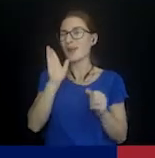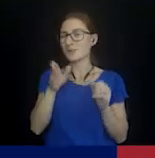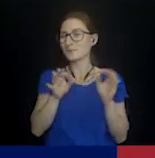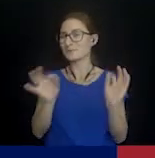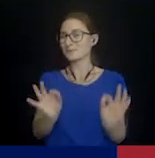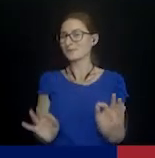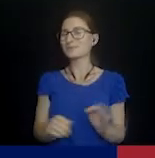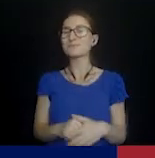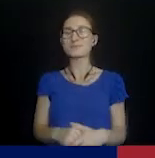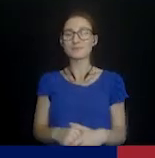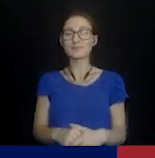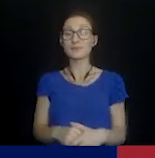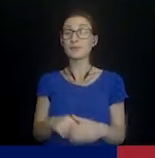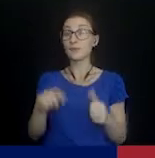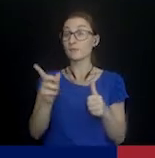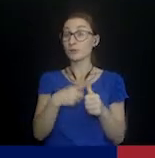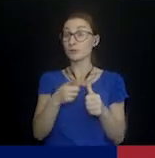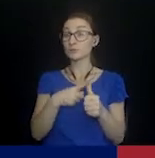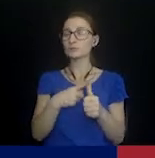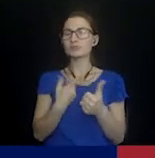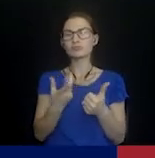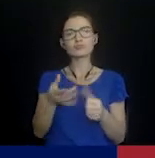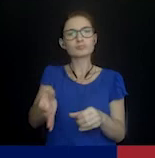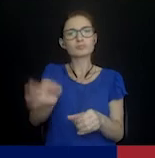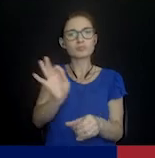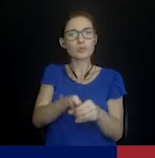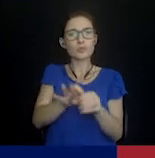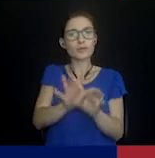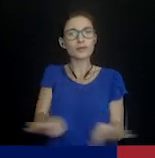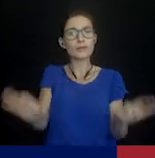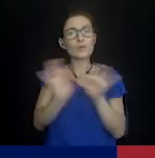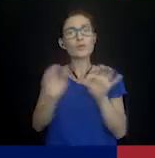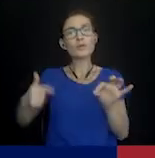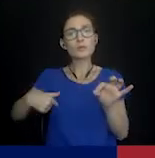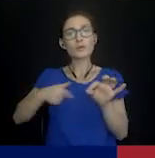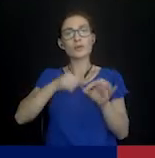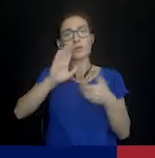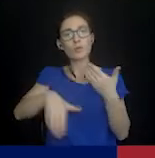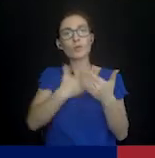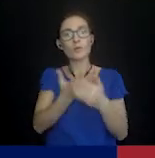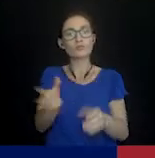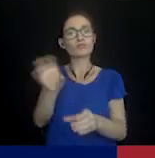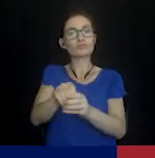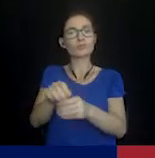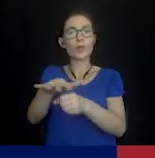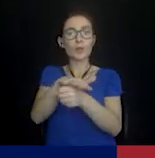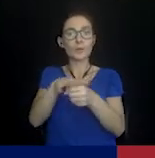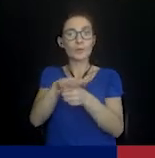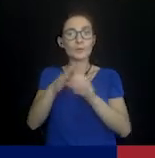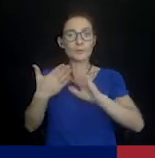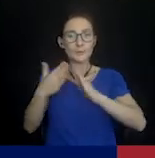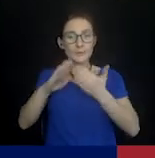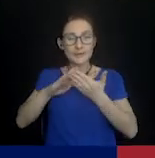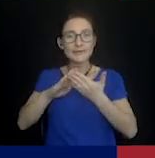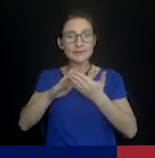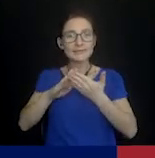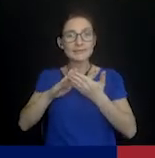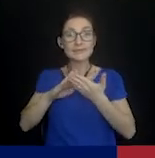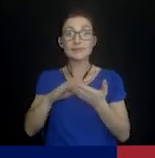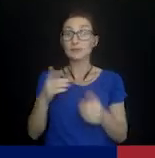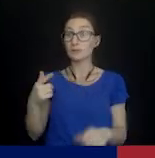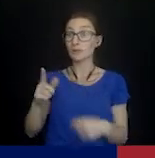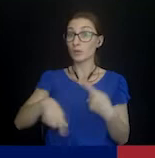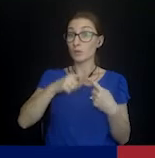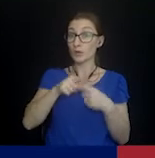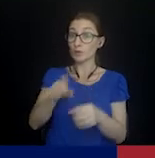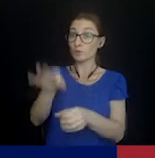here's why. First of all, I think that voting is important, that we all get involved in our local communities, that we vote, because